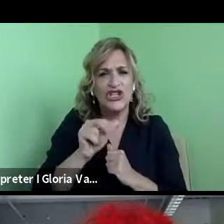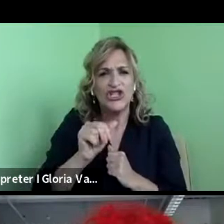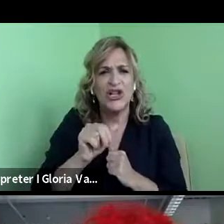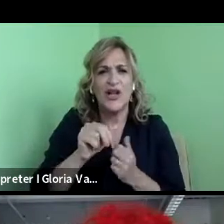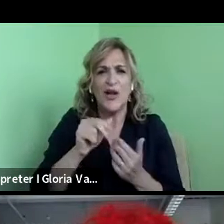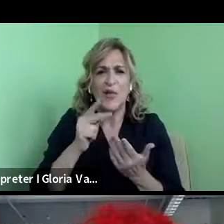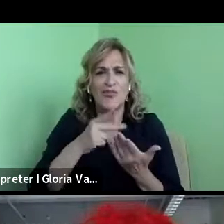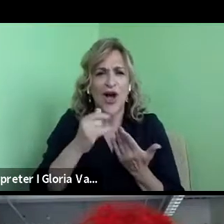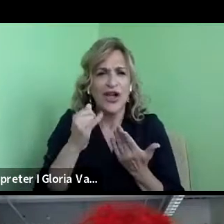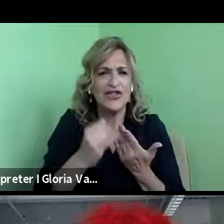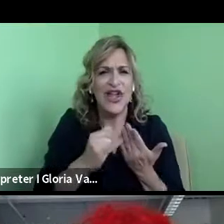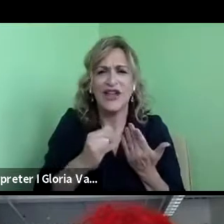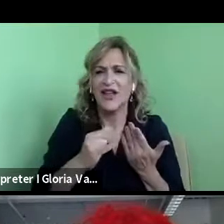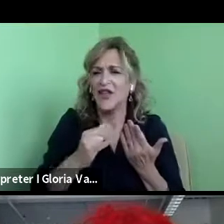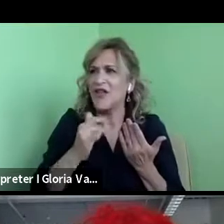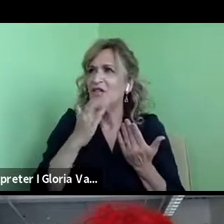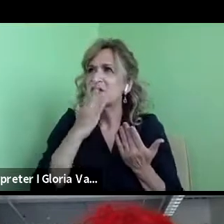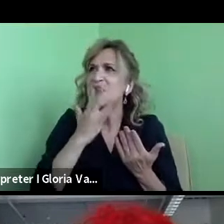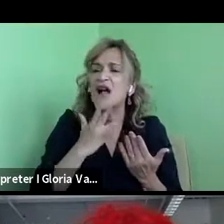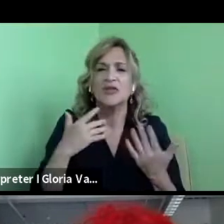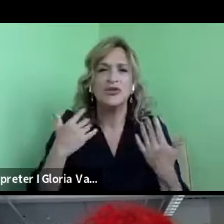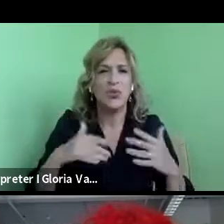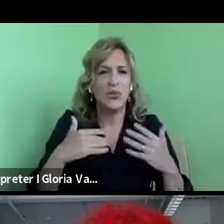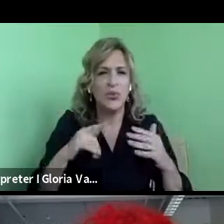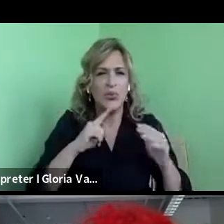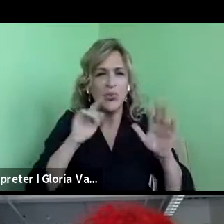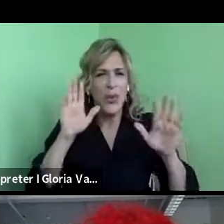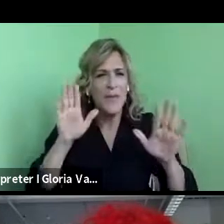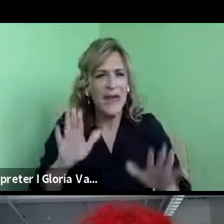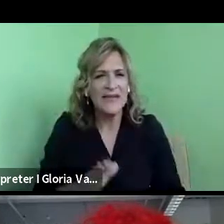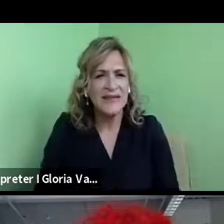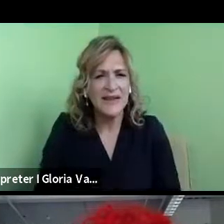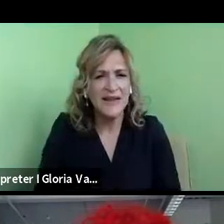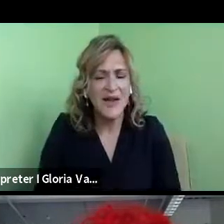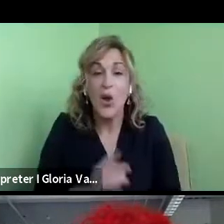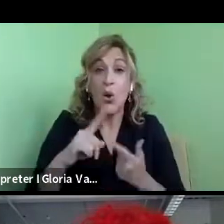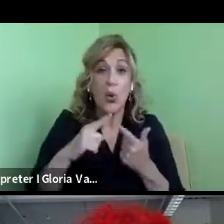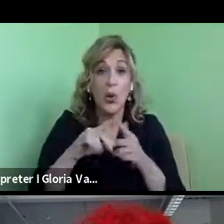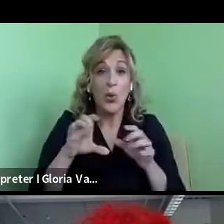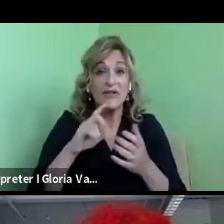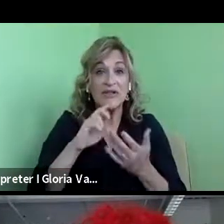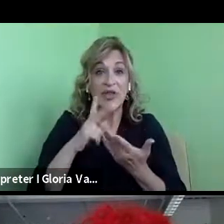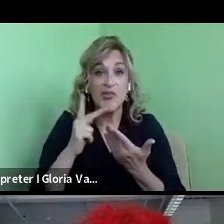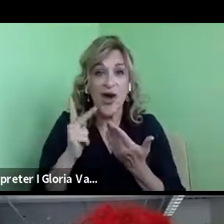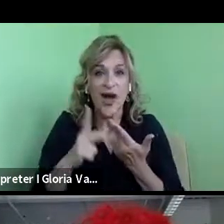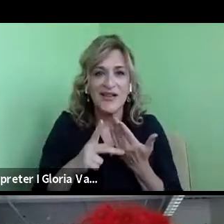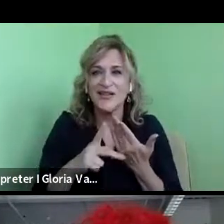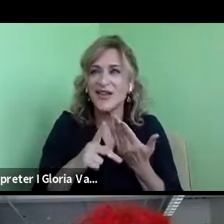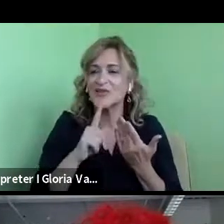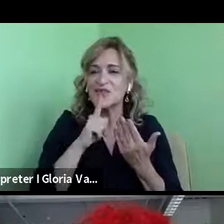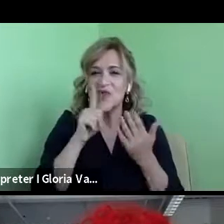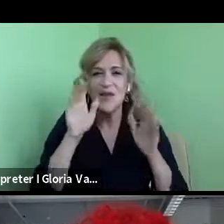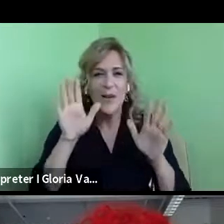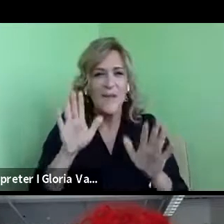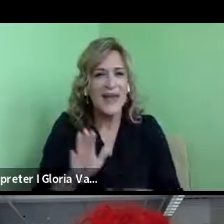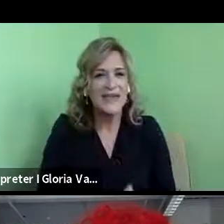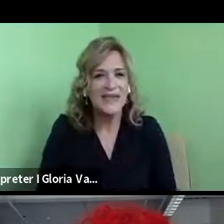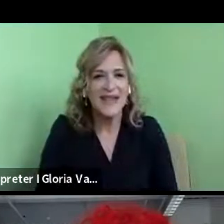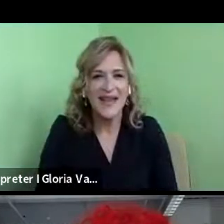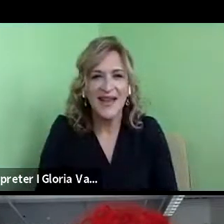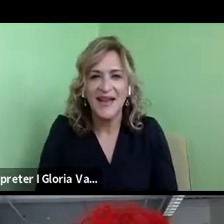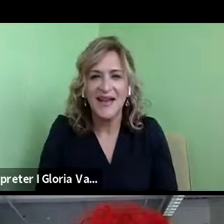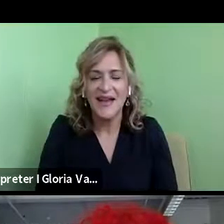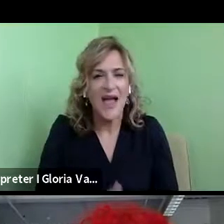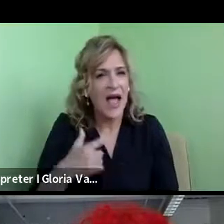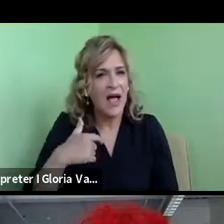amazing. When we did the project, it was so amazing because I was around a lot of